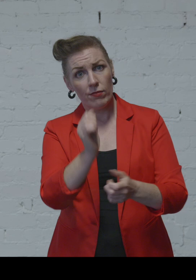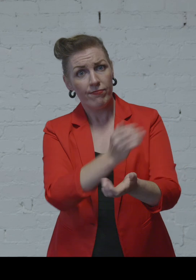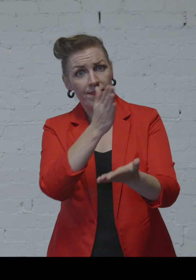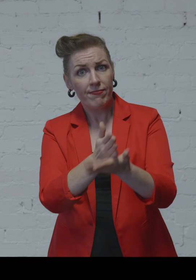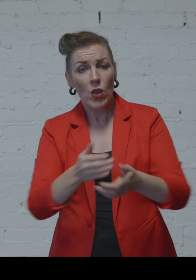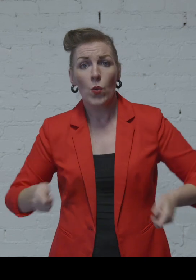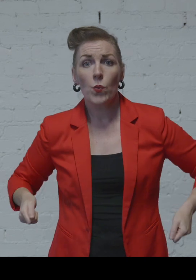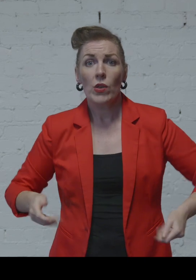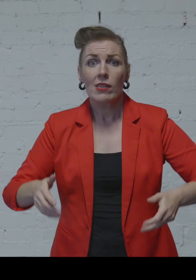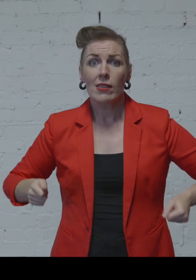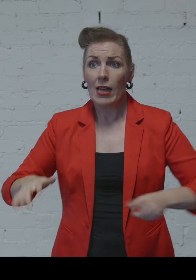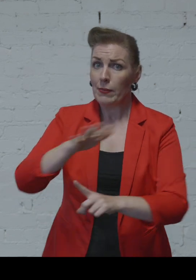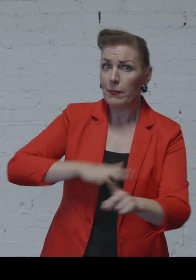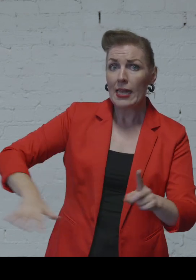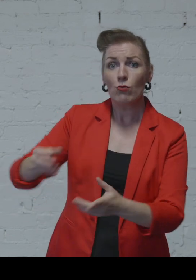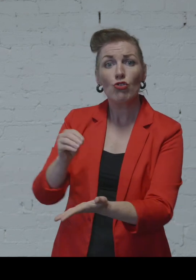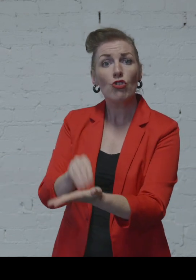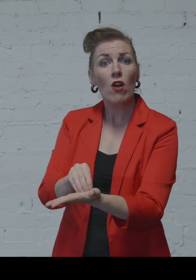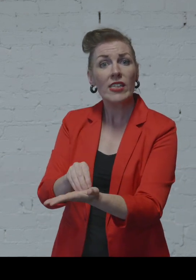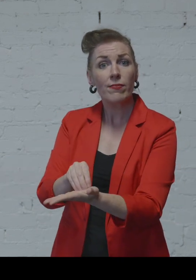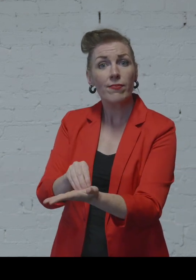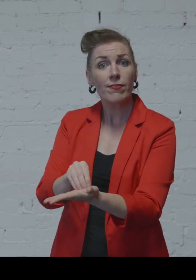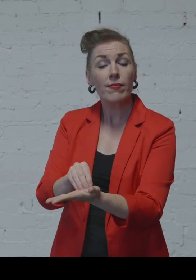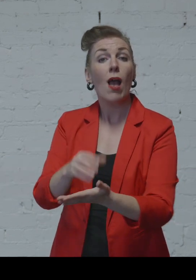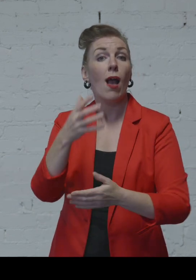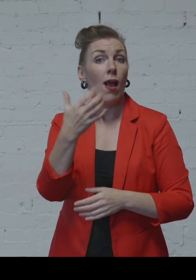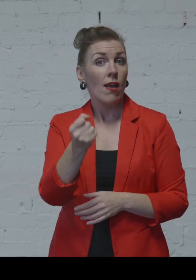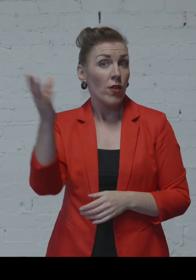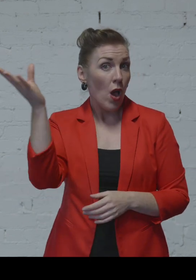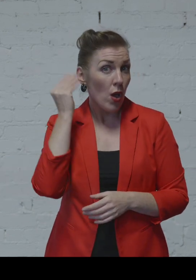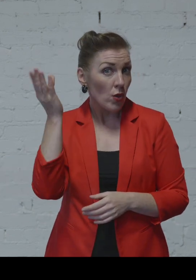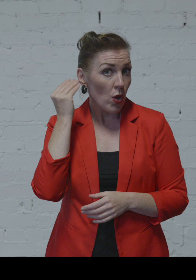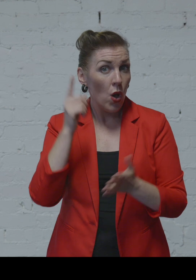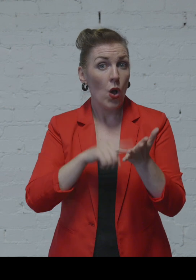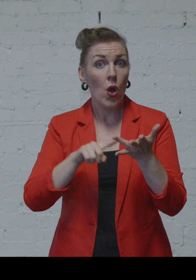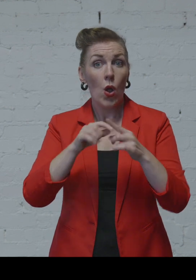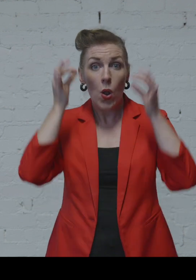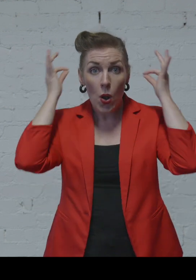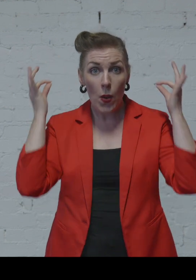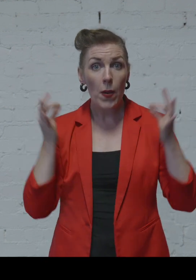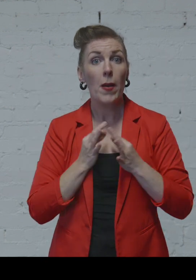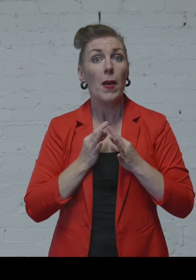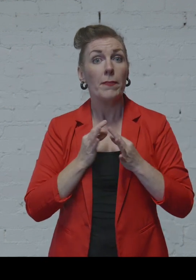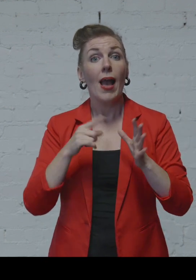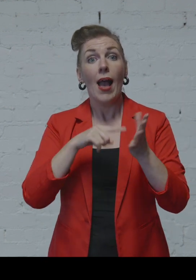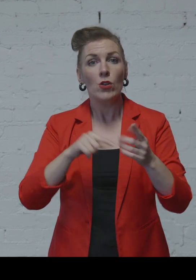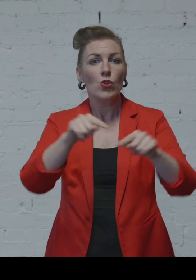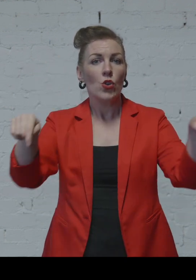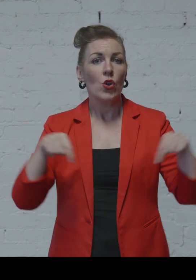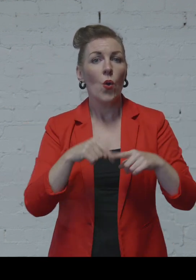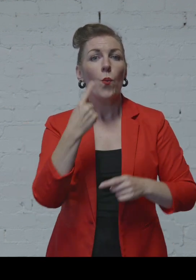spaces. It is advised that you contact Echo Echo to book a designated wheelchair space.